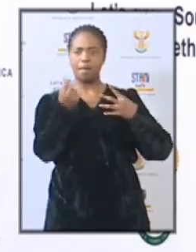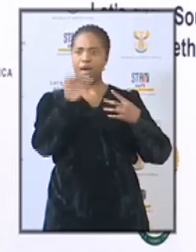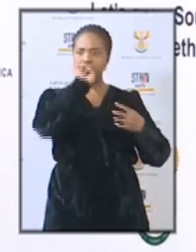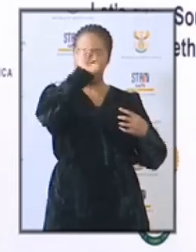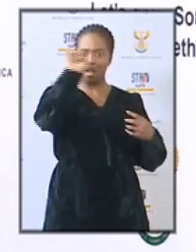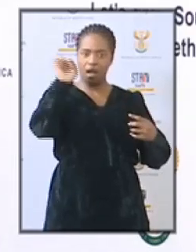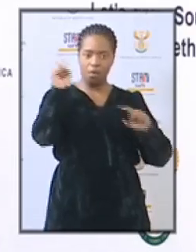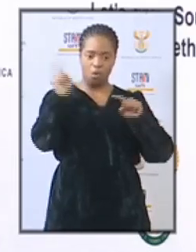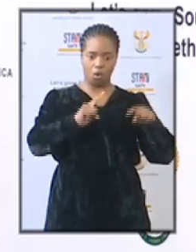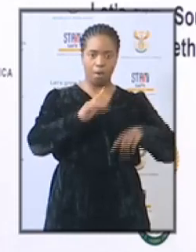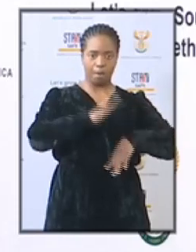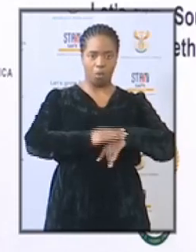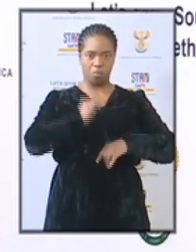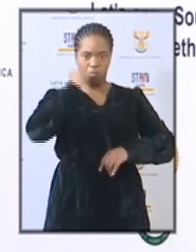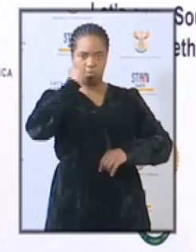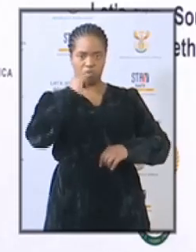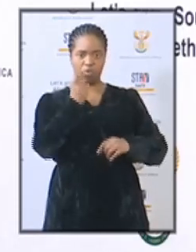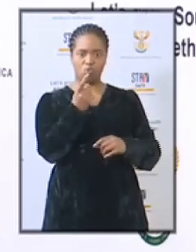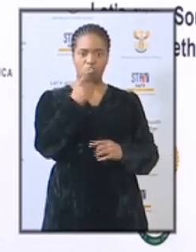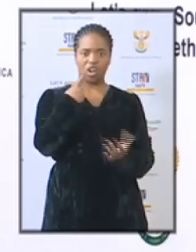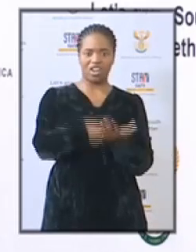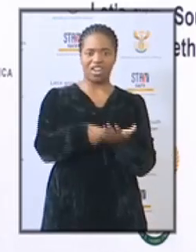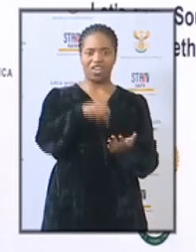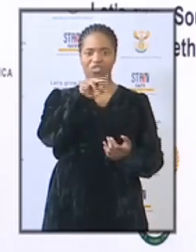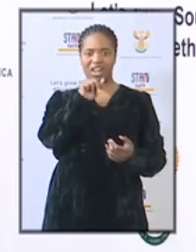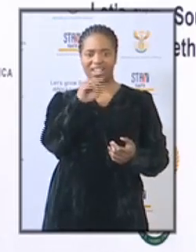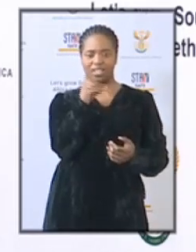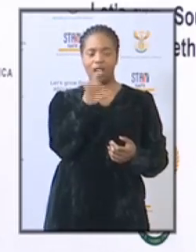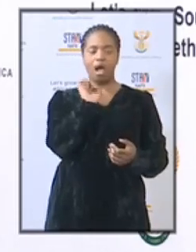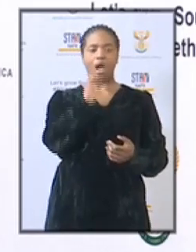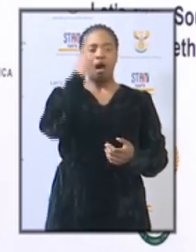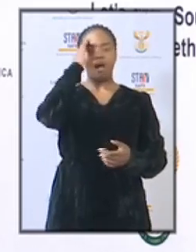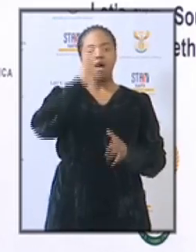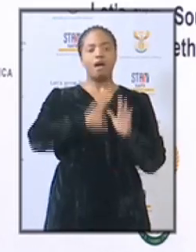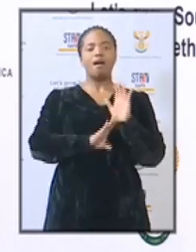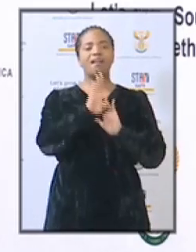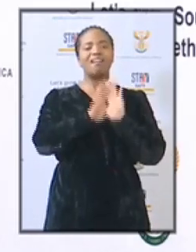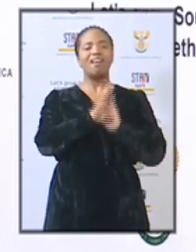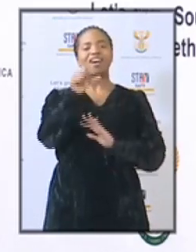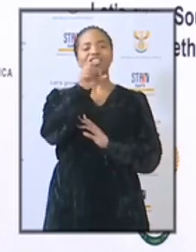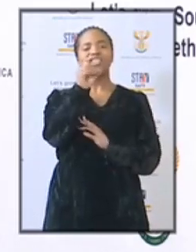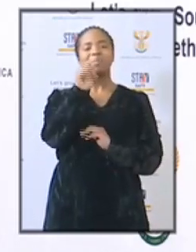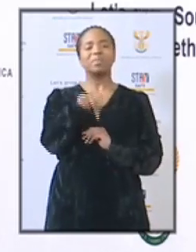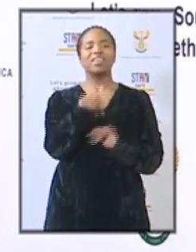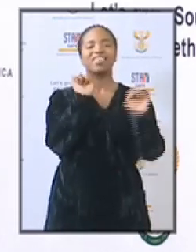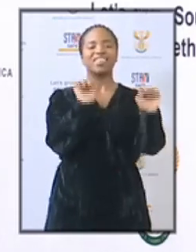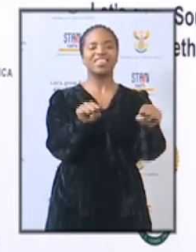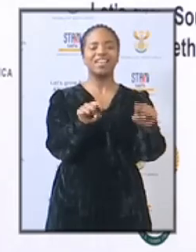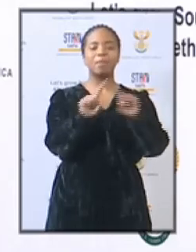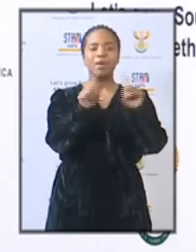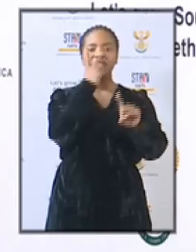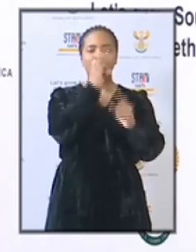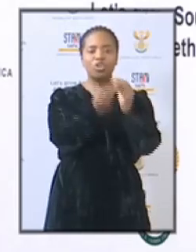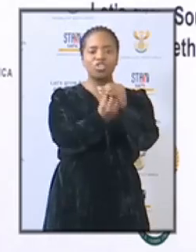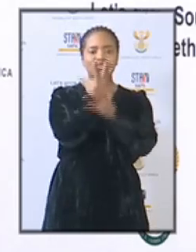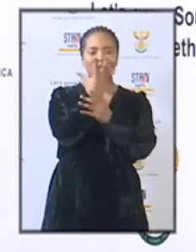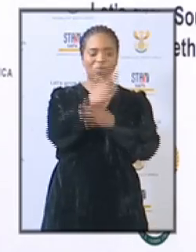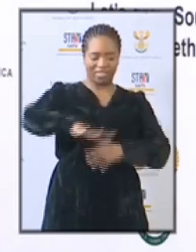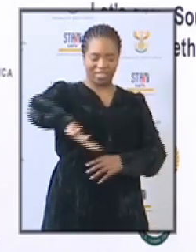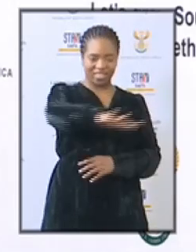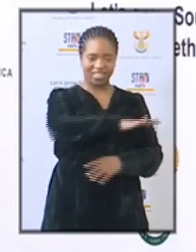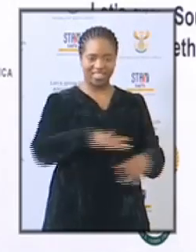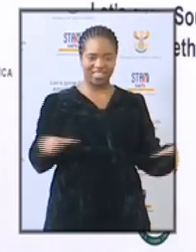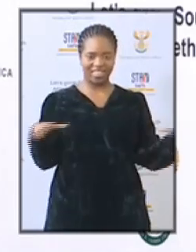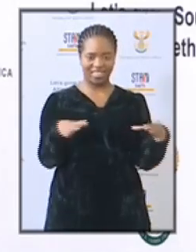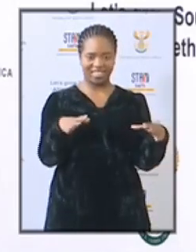are able to make sure that the contribution is able to rebuild, but also to see growth in terms of the tourism sector.